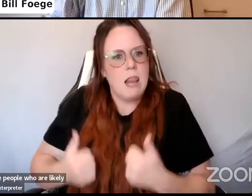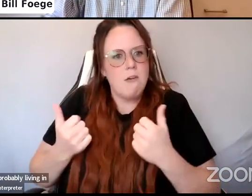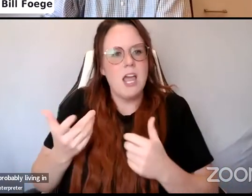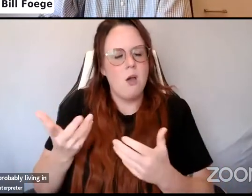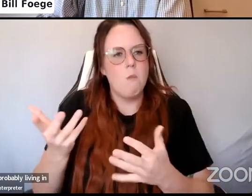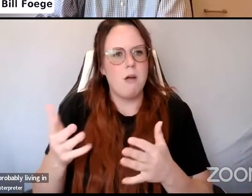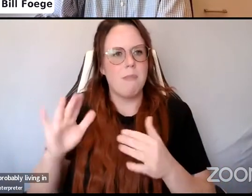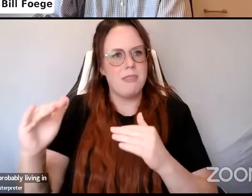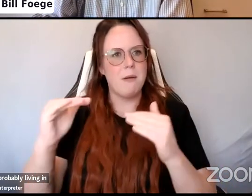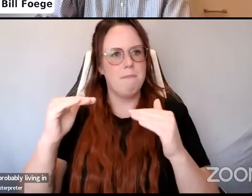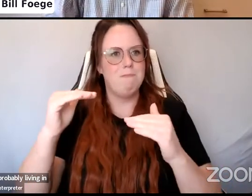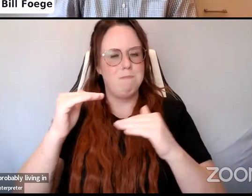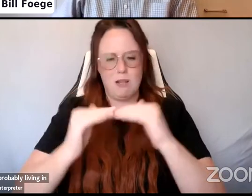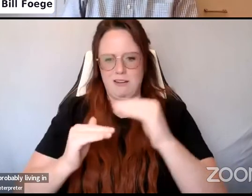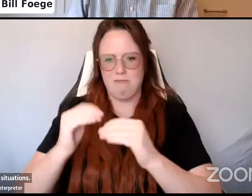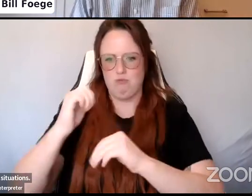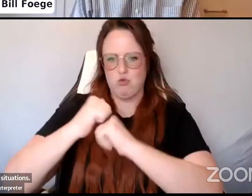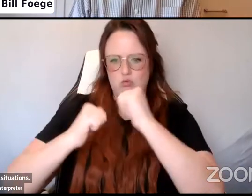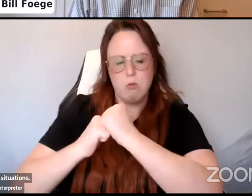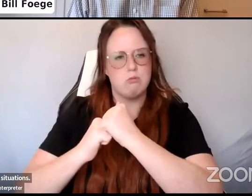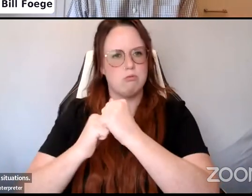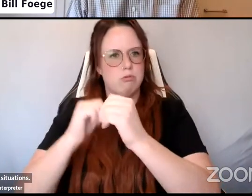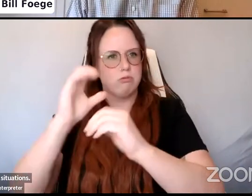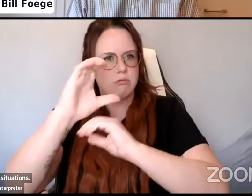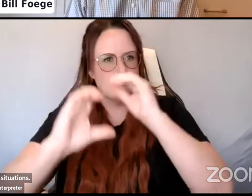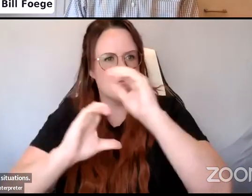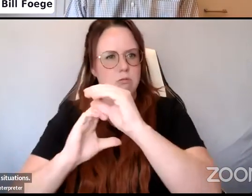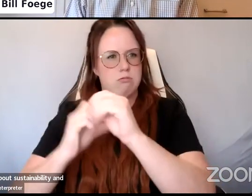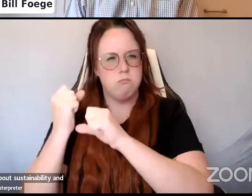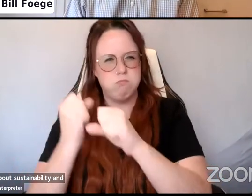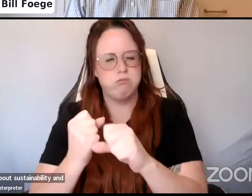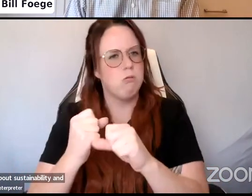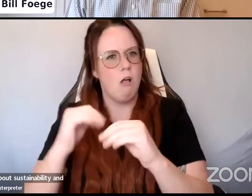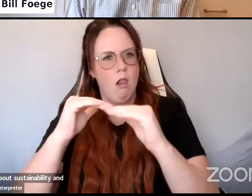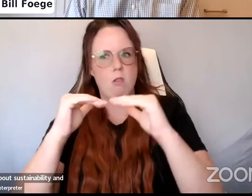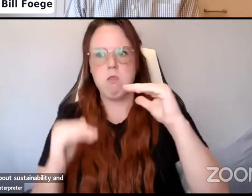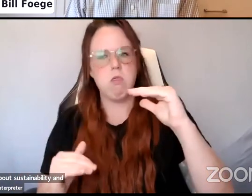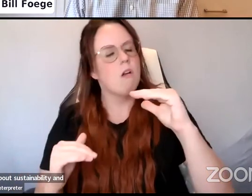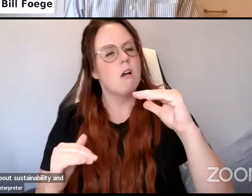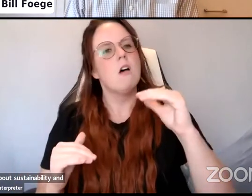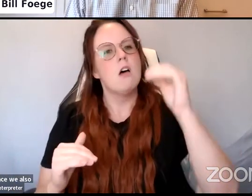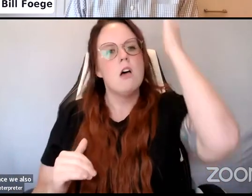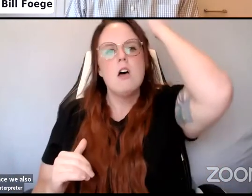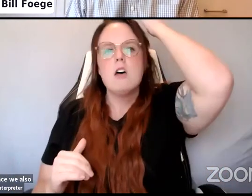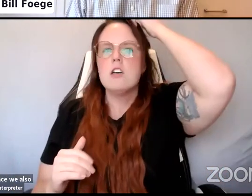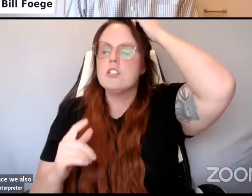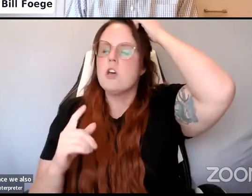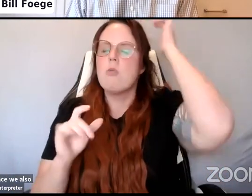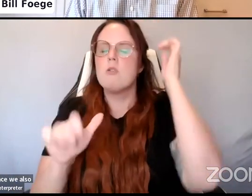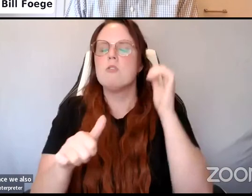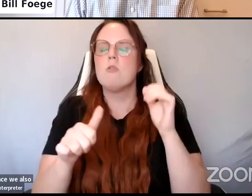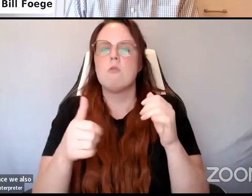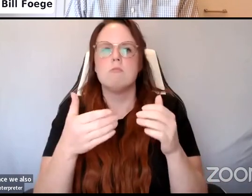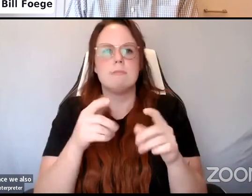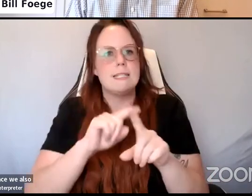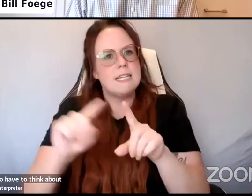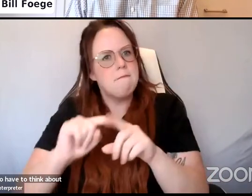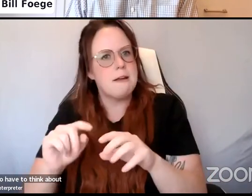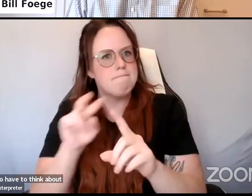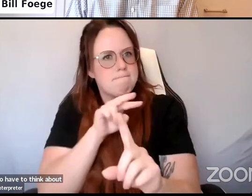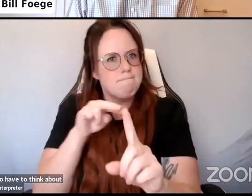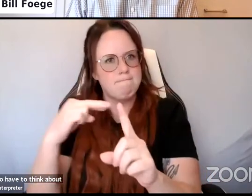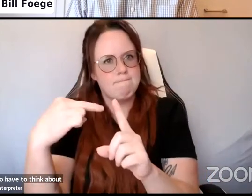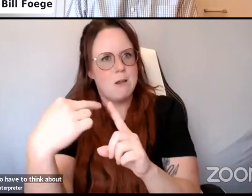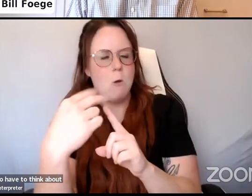time we think about sustainability and and resist resilience we also have to think about equity and are we making sure